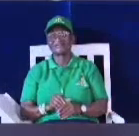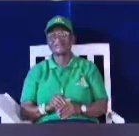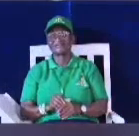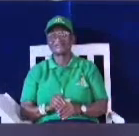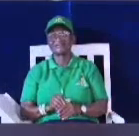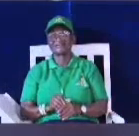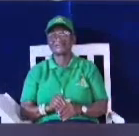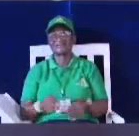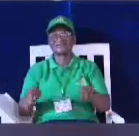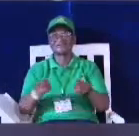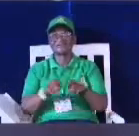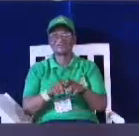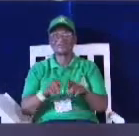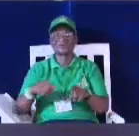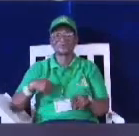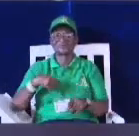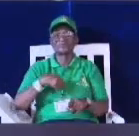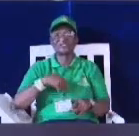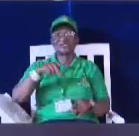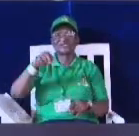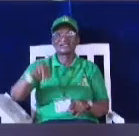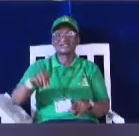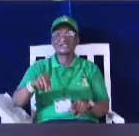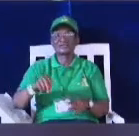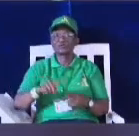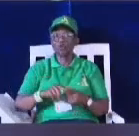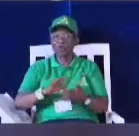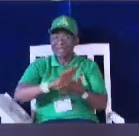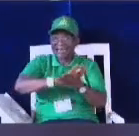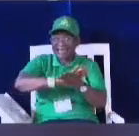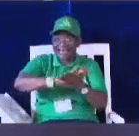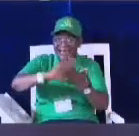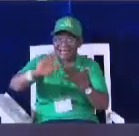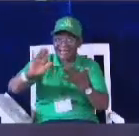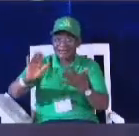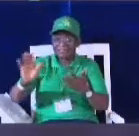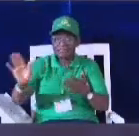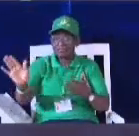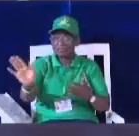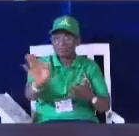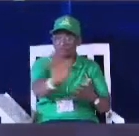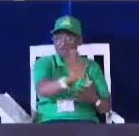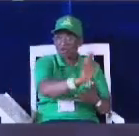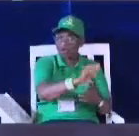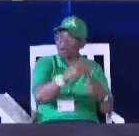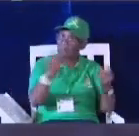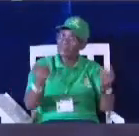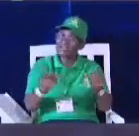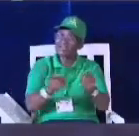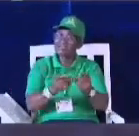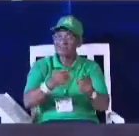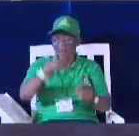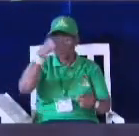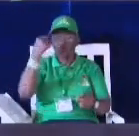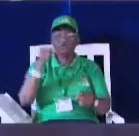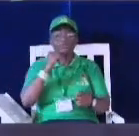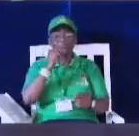So you need to go and tidy up your place, because tomorrow,